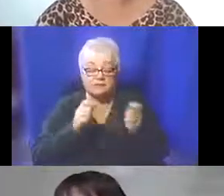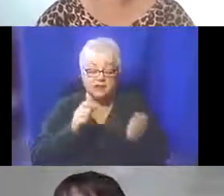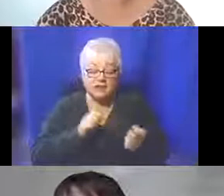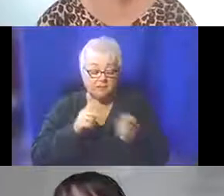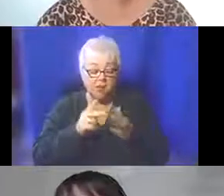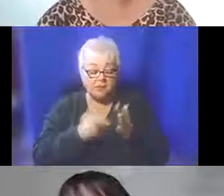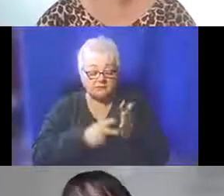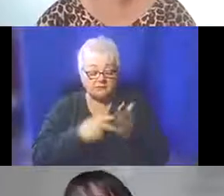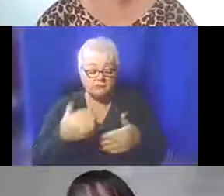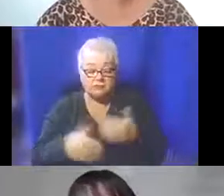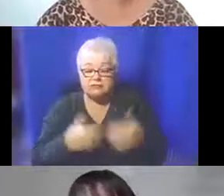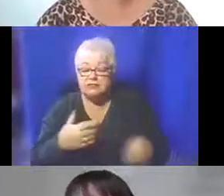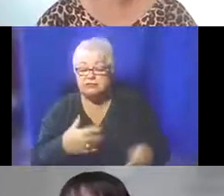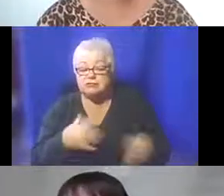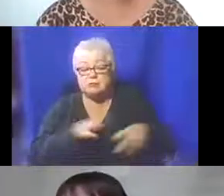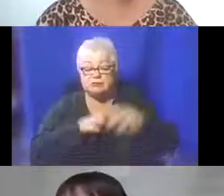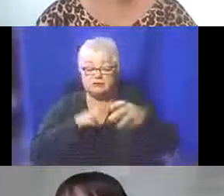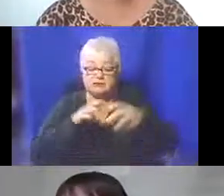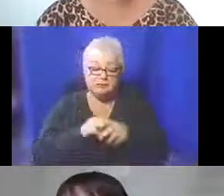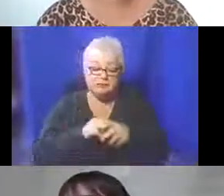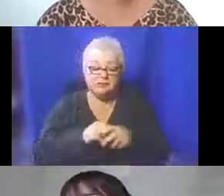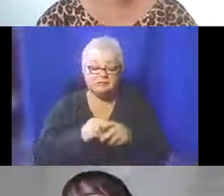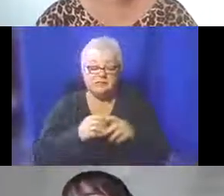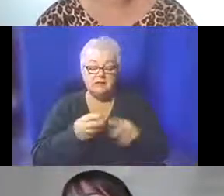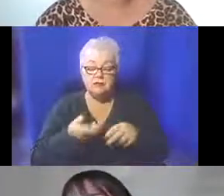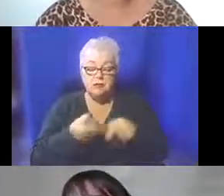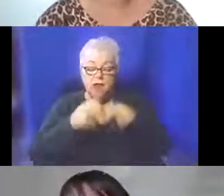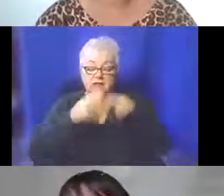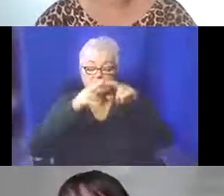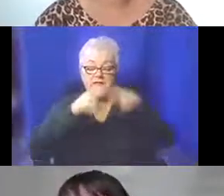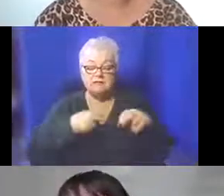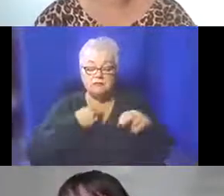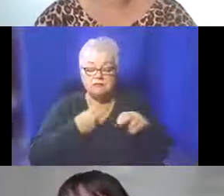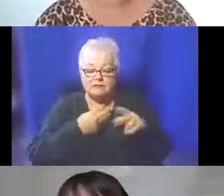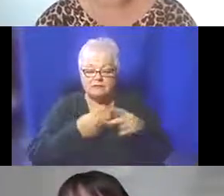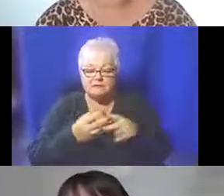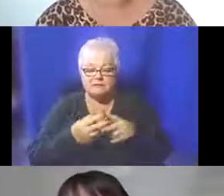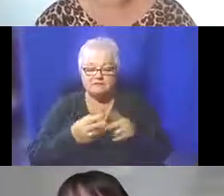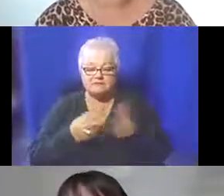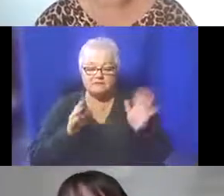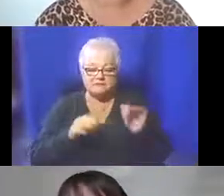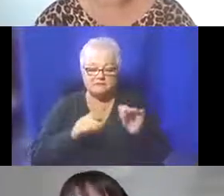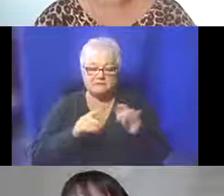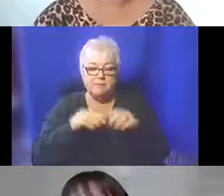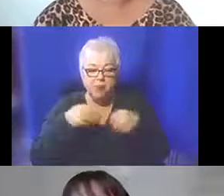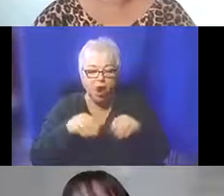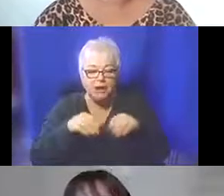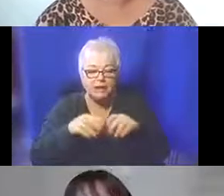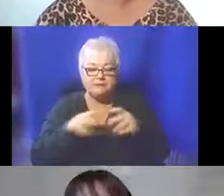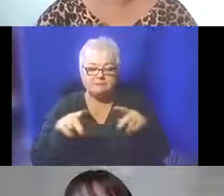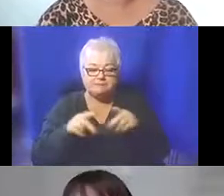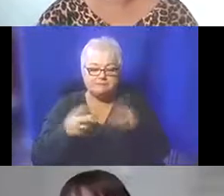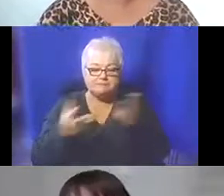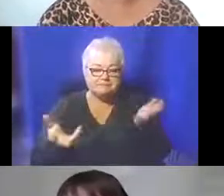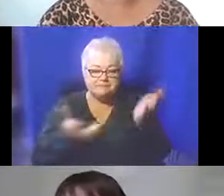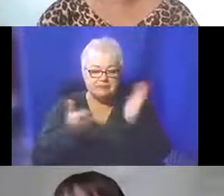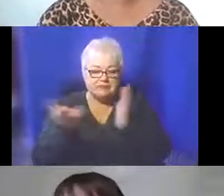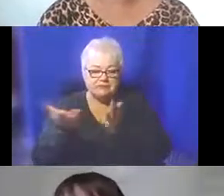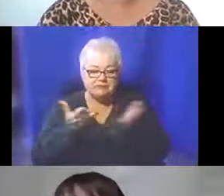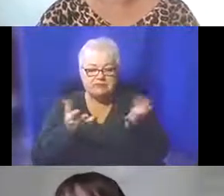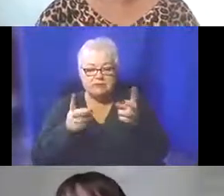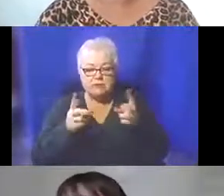procedures, participating in Rising Voices tasks, providing marketing support about our events and services, and then doing